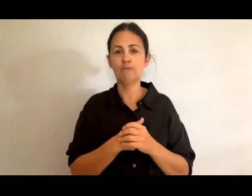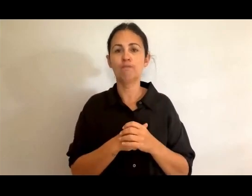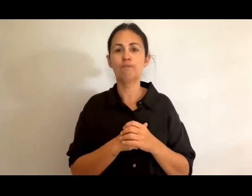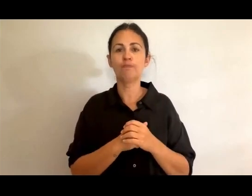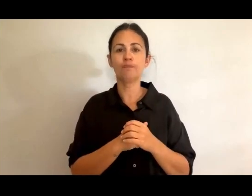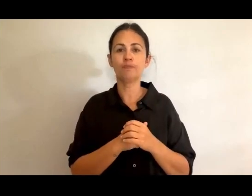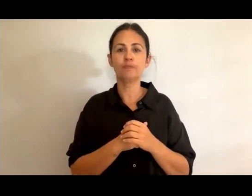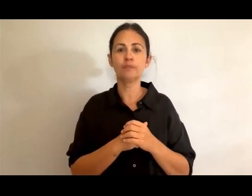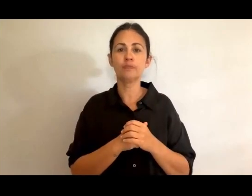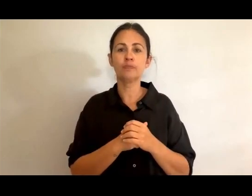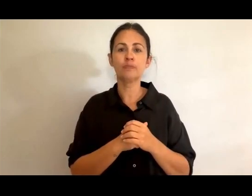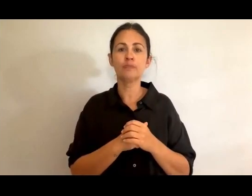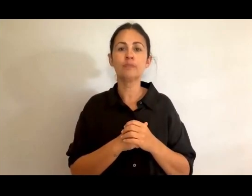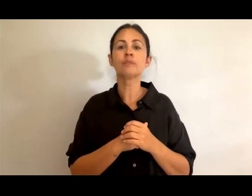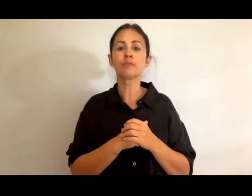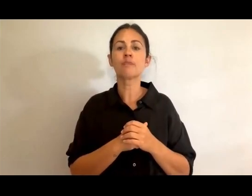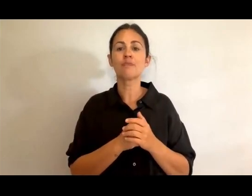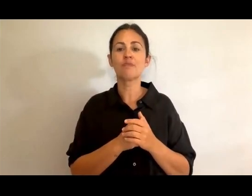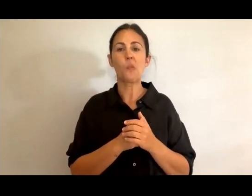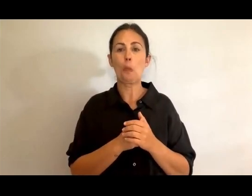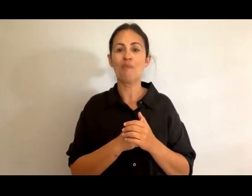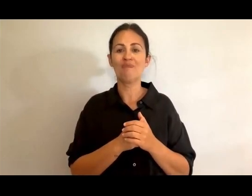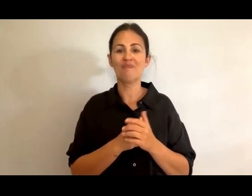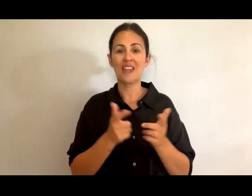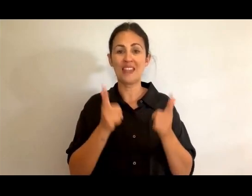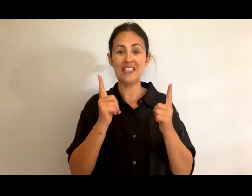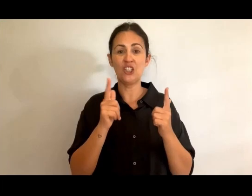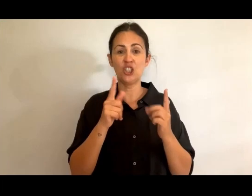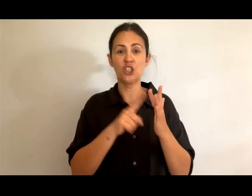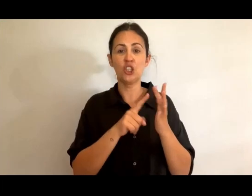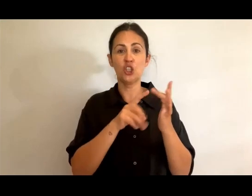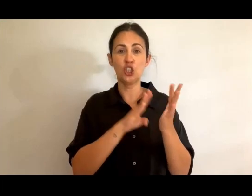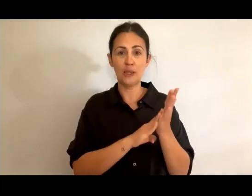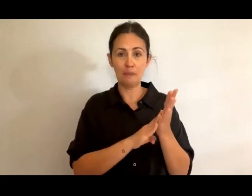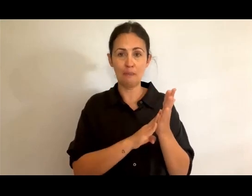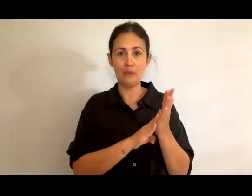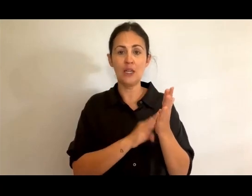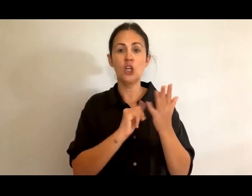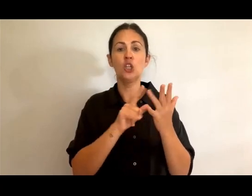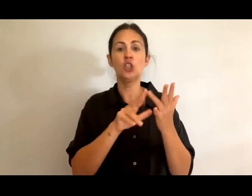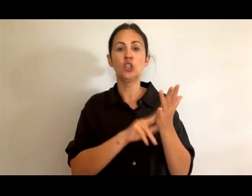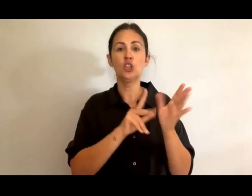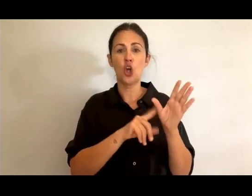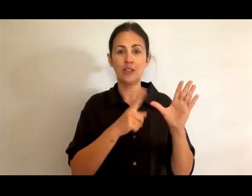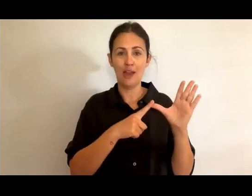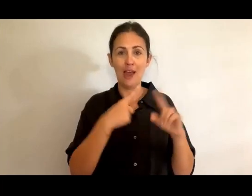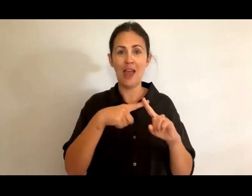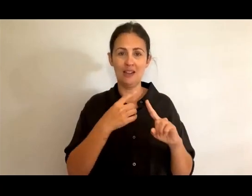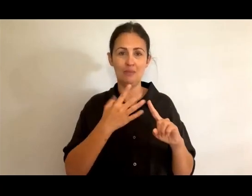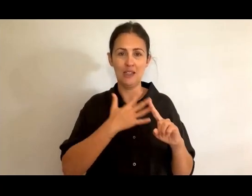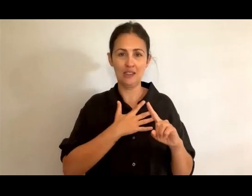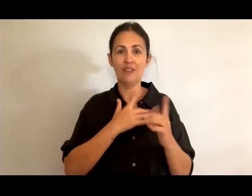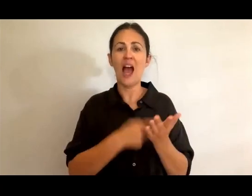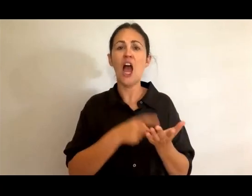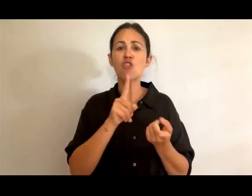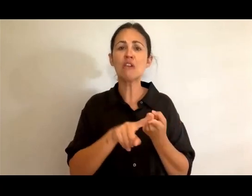the teachers were Jim Salmon, Sonia Burke and Andrew Sinclair. RE in Year 11 is a compulsory subject, so we don't get